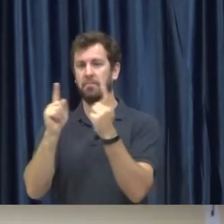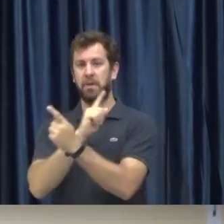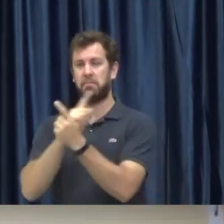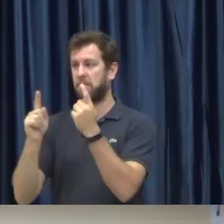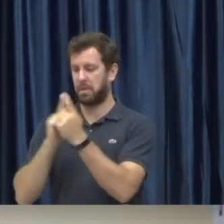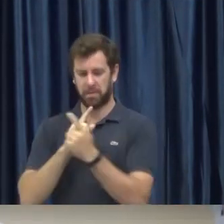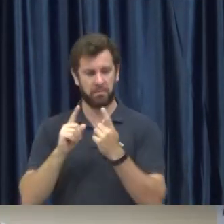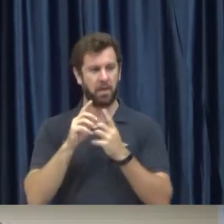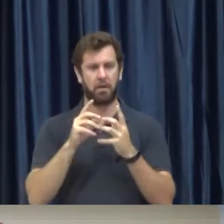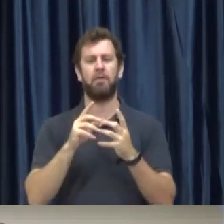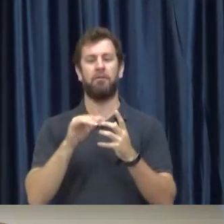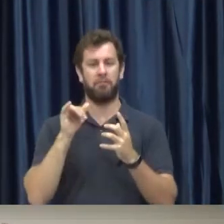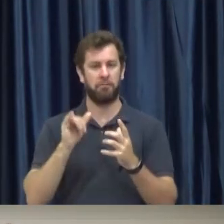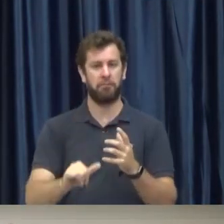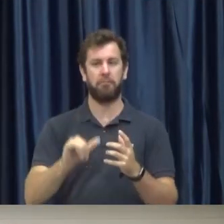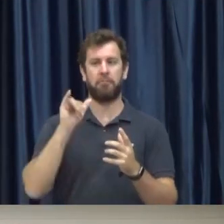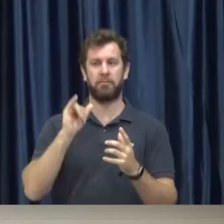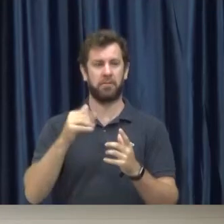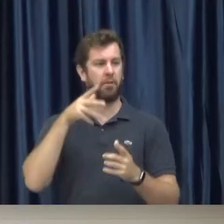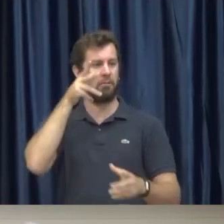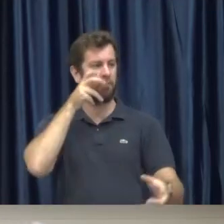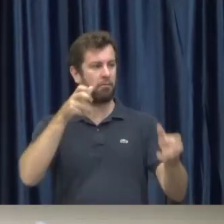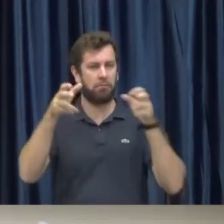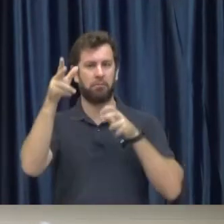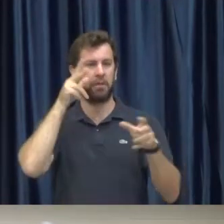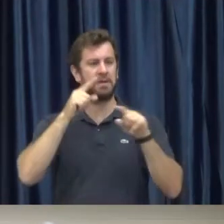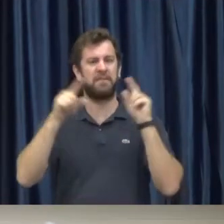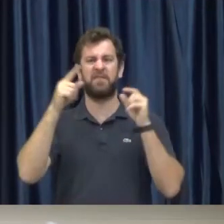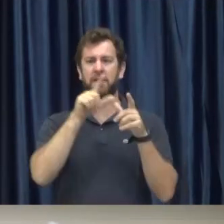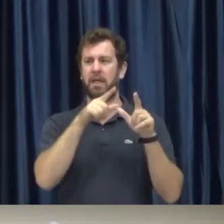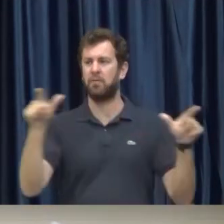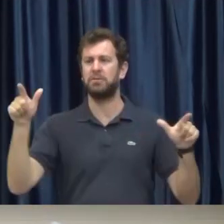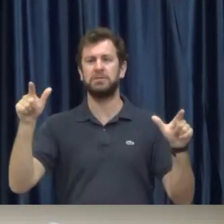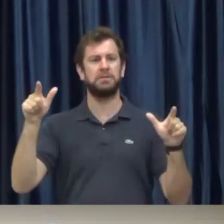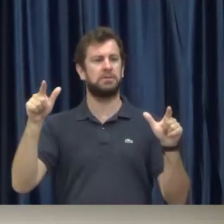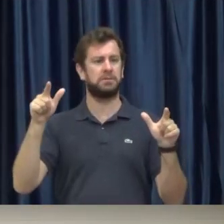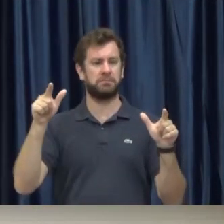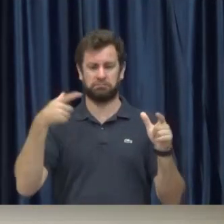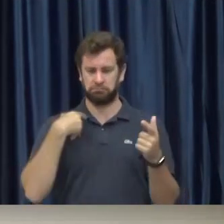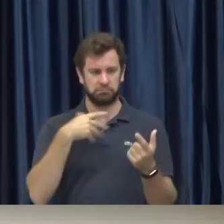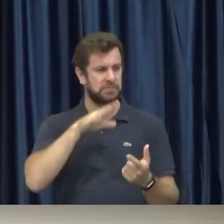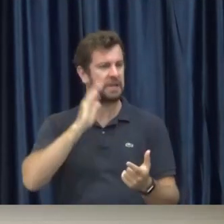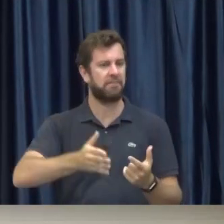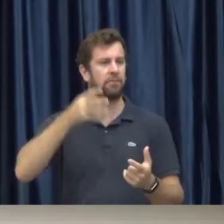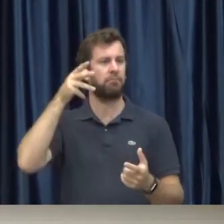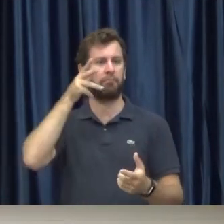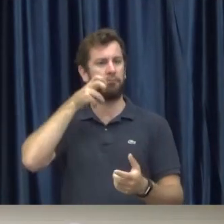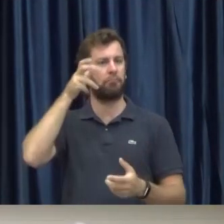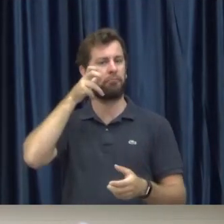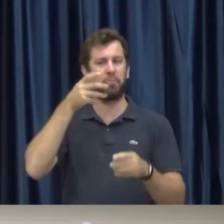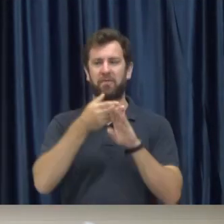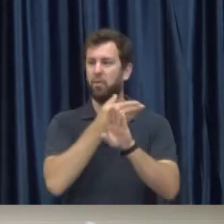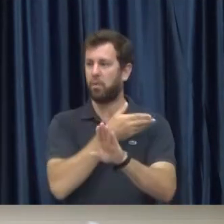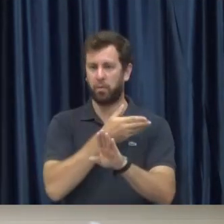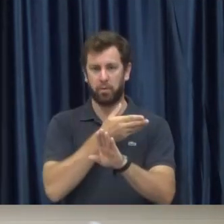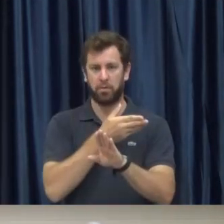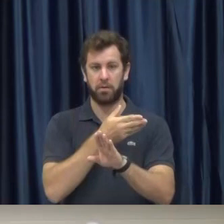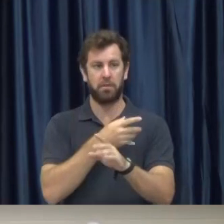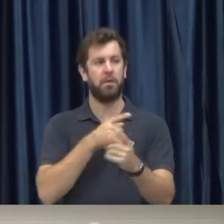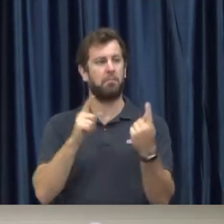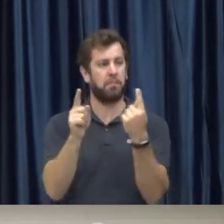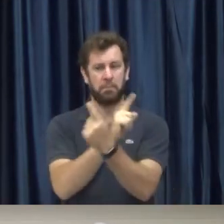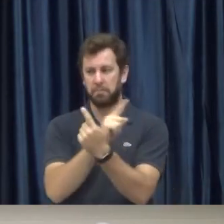planet. We heard languages that we never heard before. We saw people we never saw